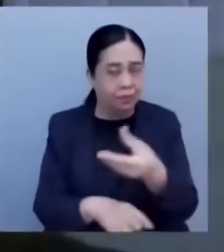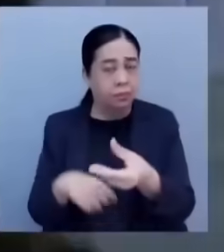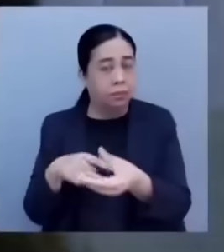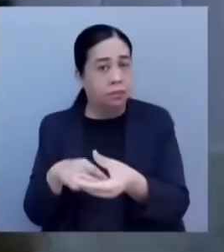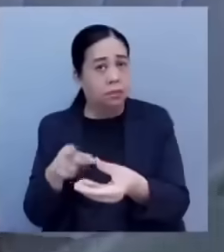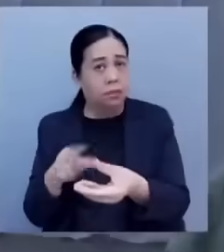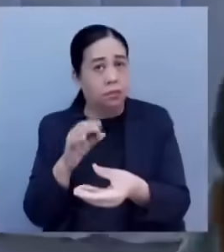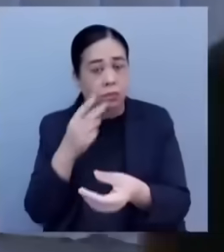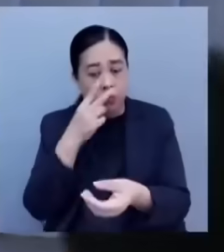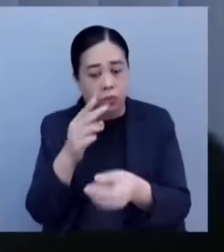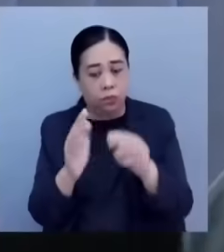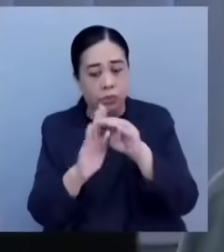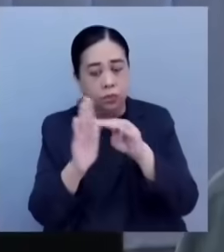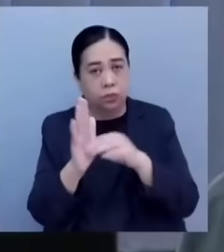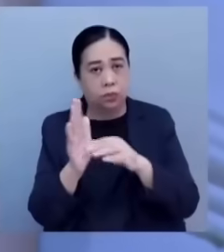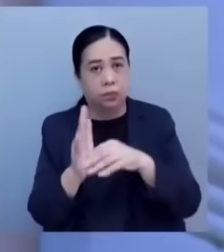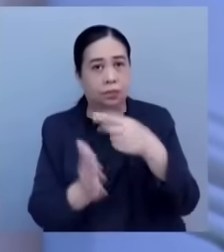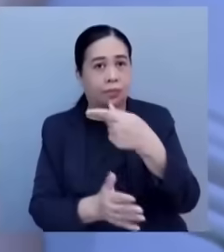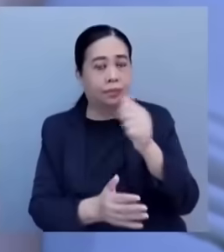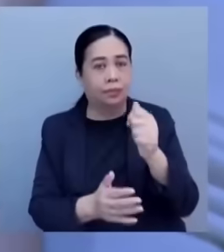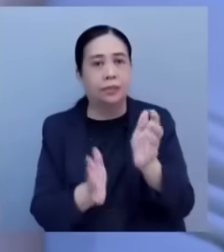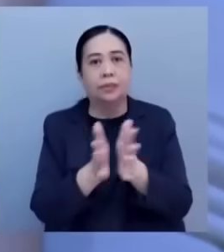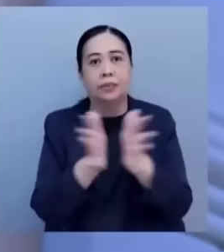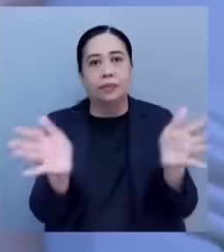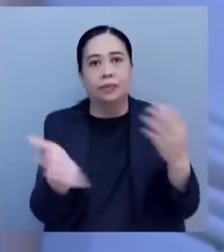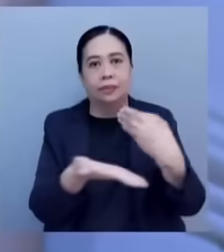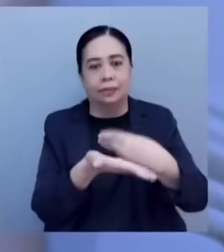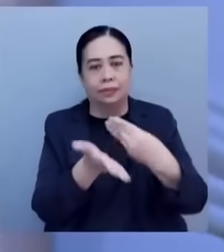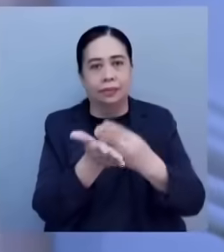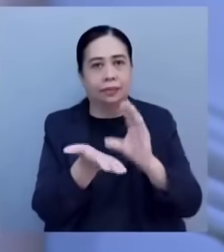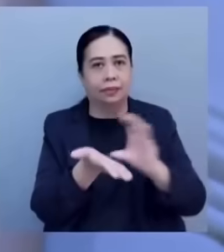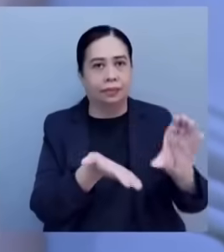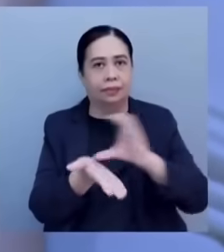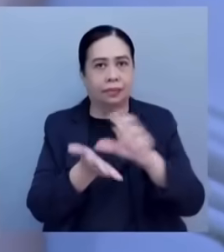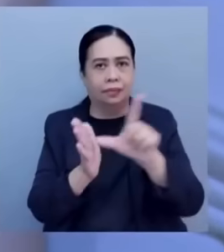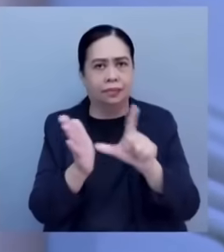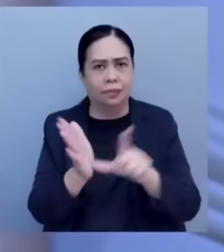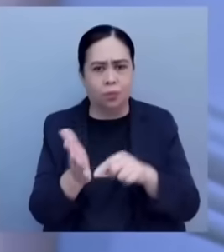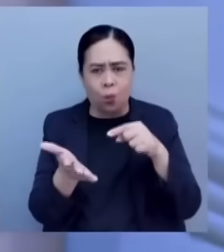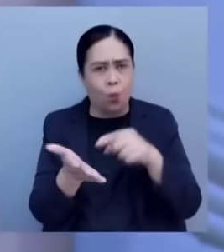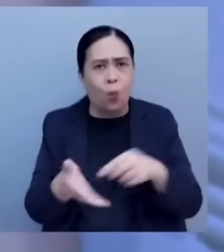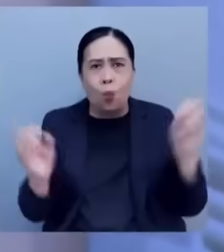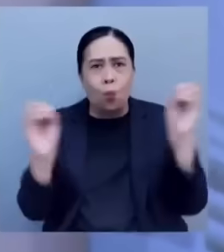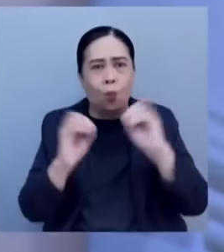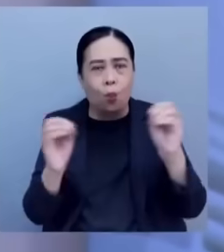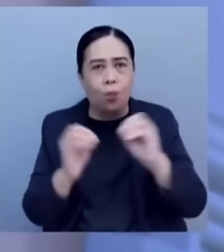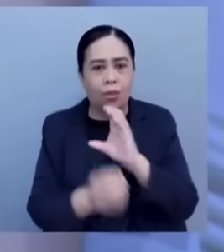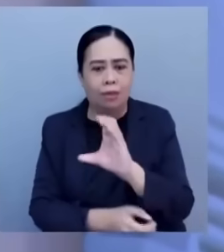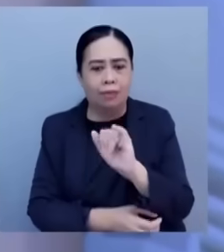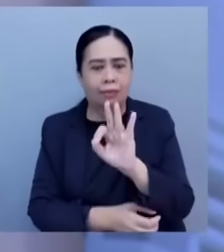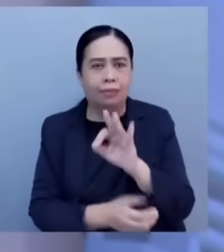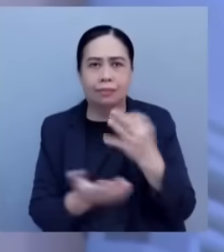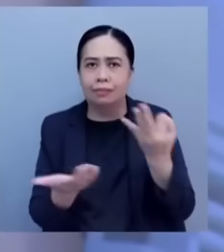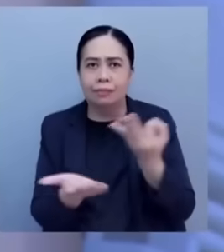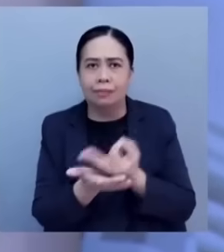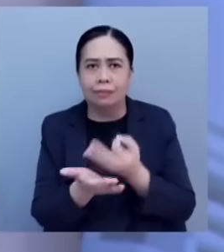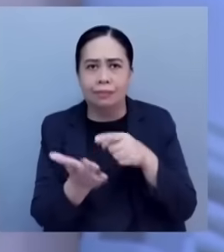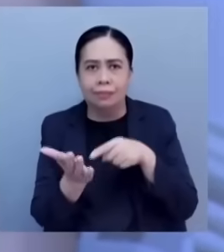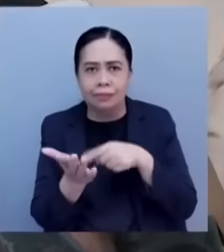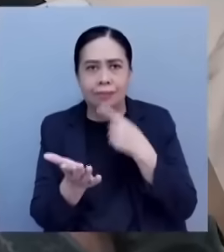you look at the General Appropriations Act of 2022, there is no such confidential fund item under the